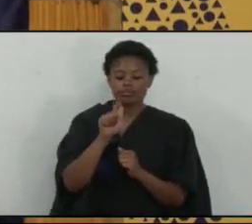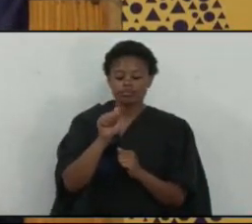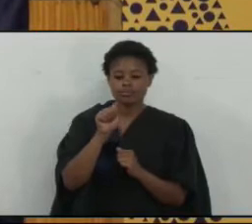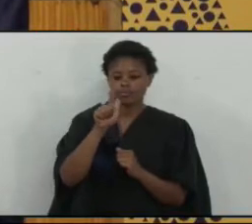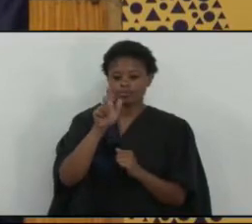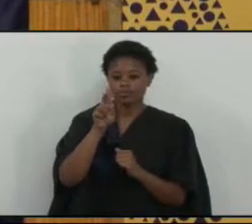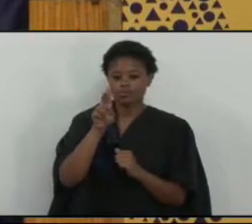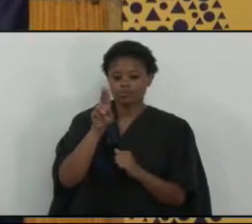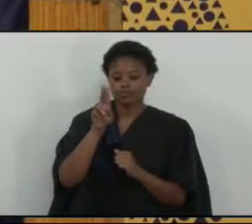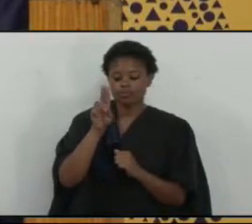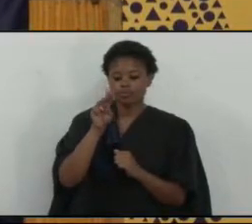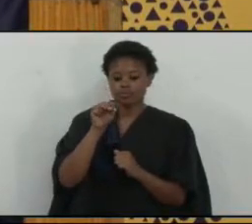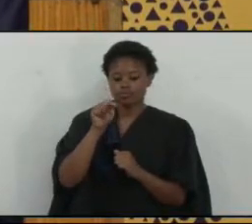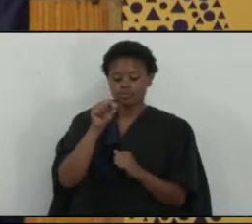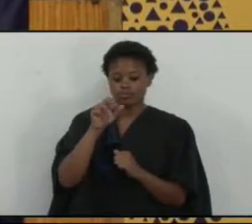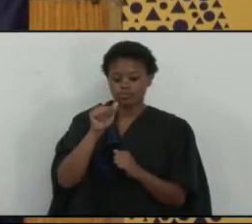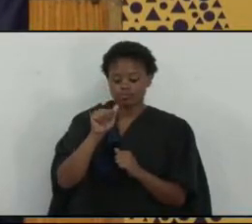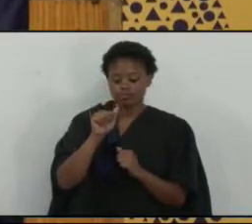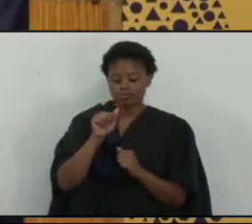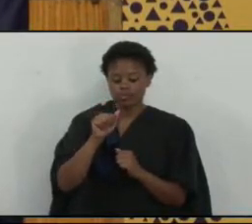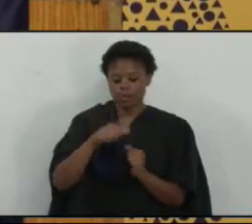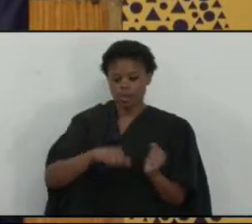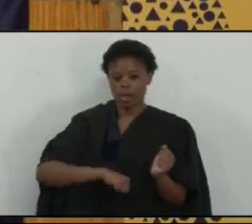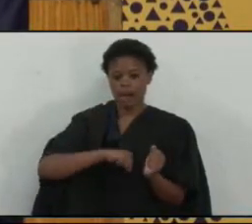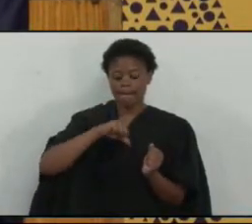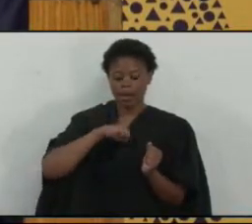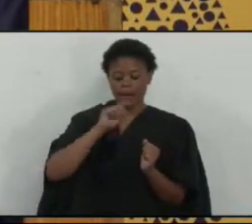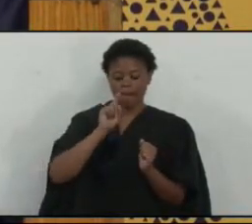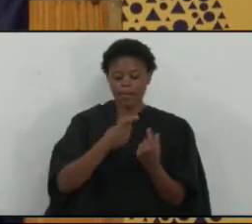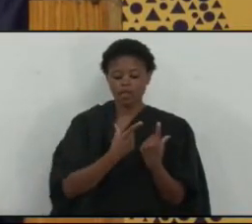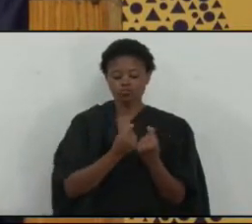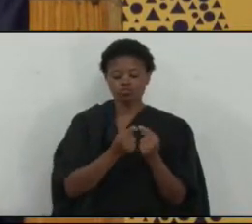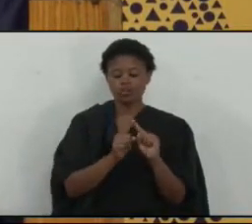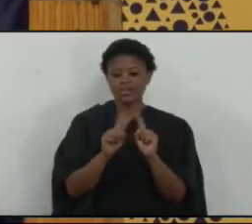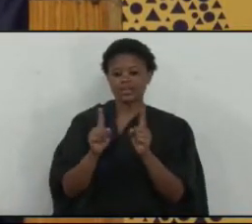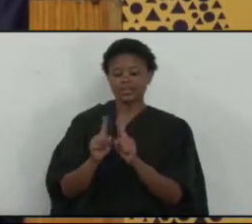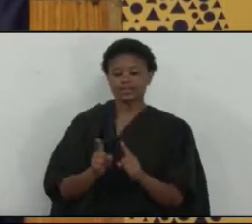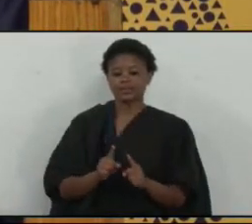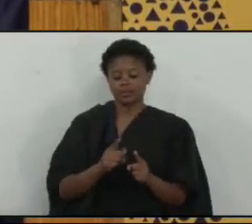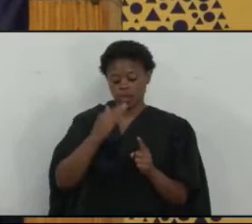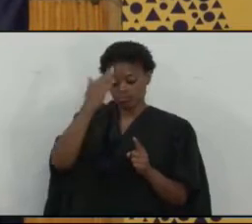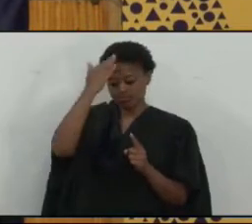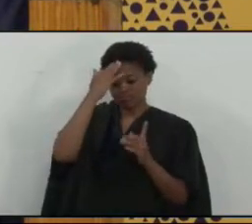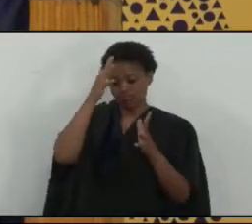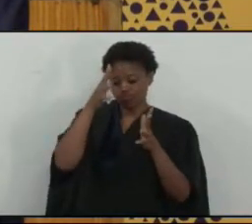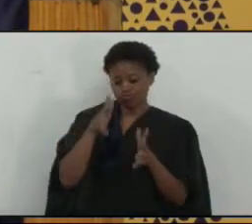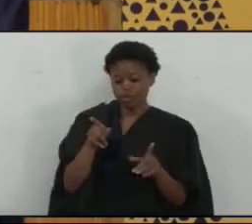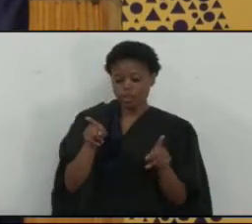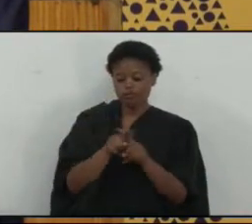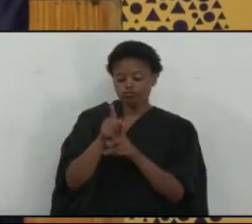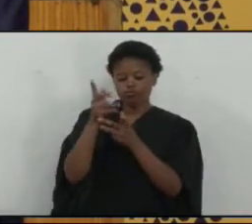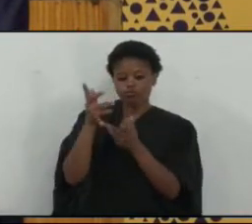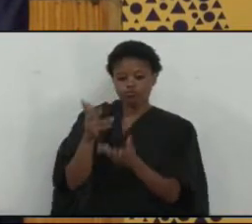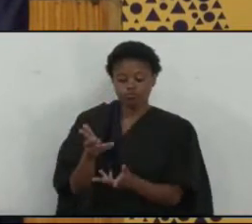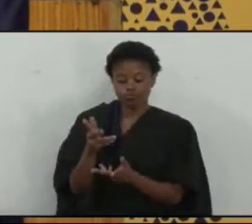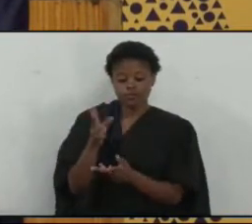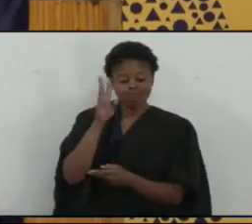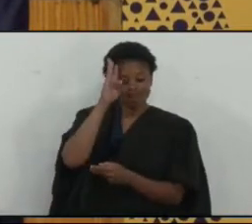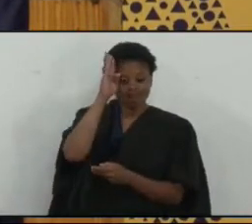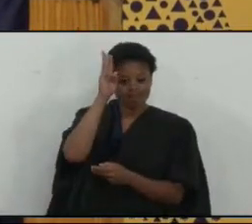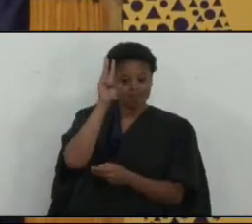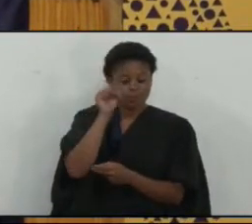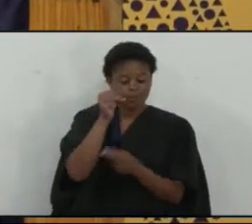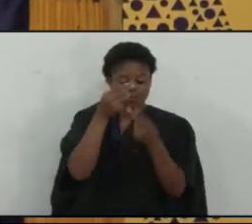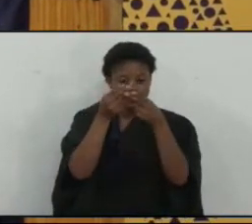proud by making a difference. It is through graduates such as yourself that Nelson